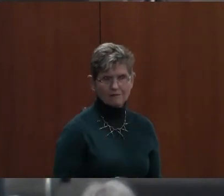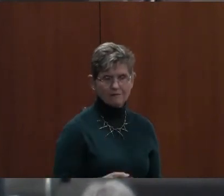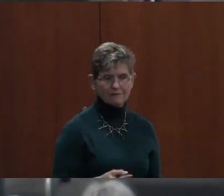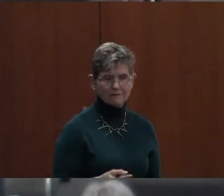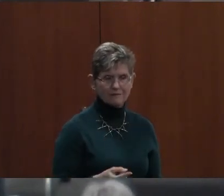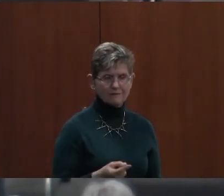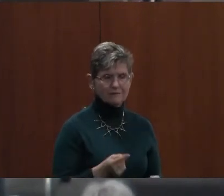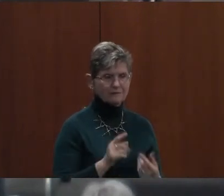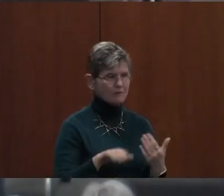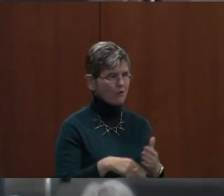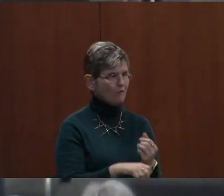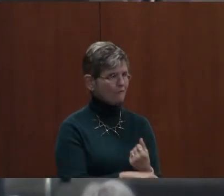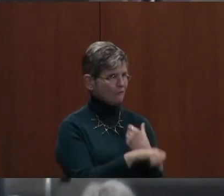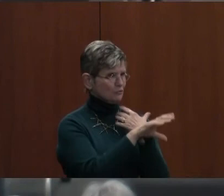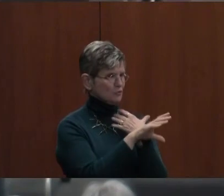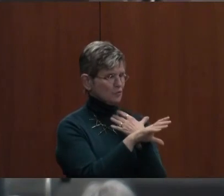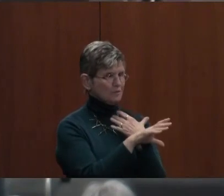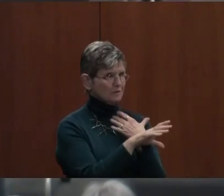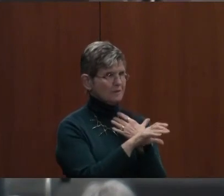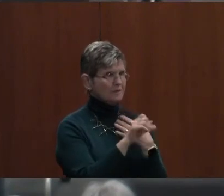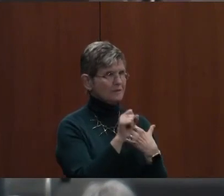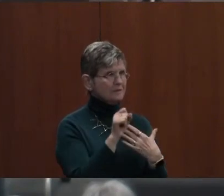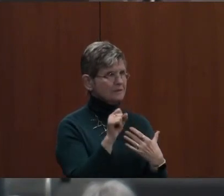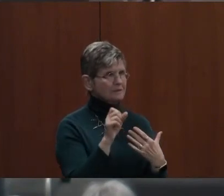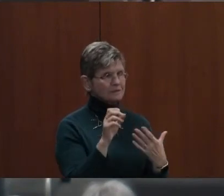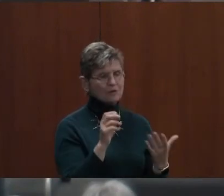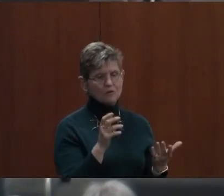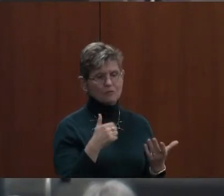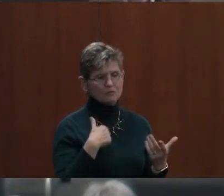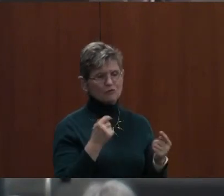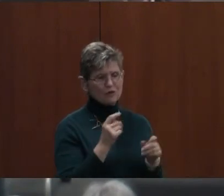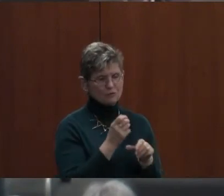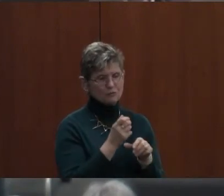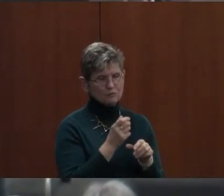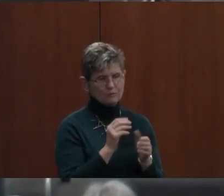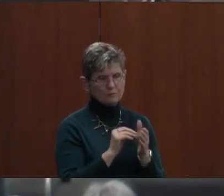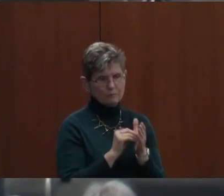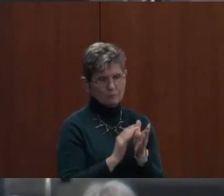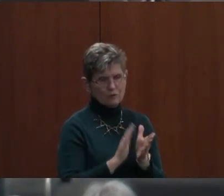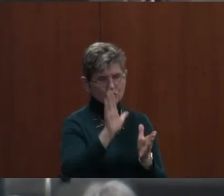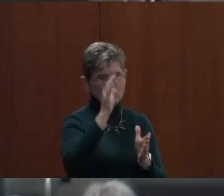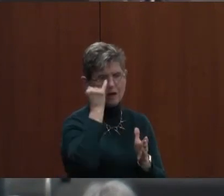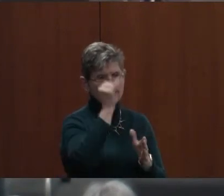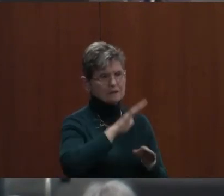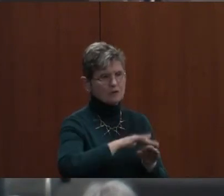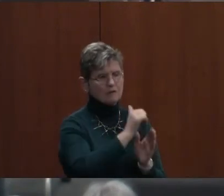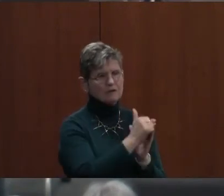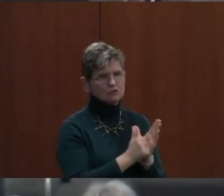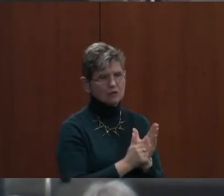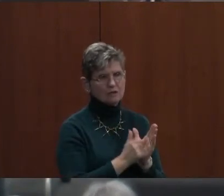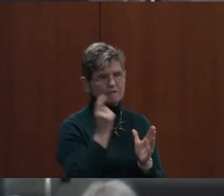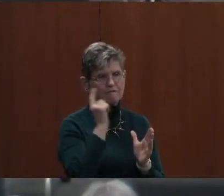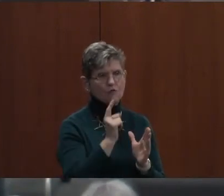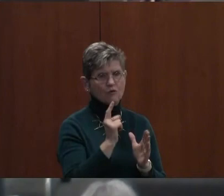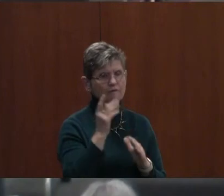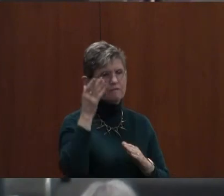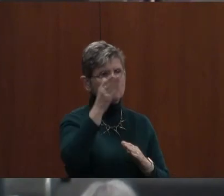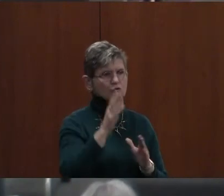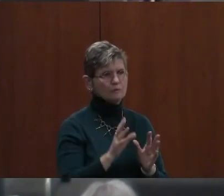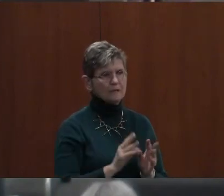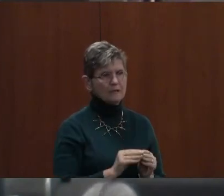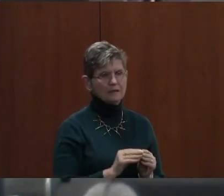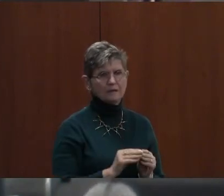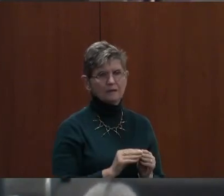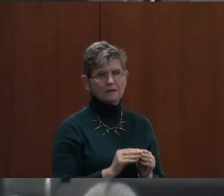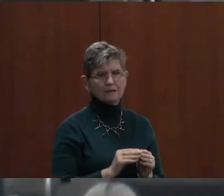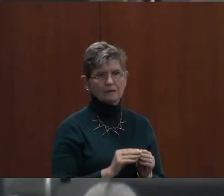we'll take your ideas and see about getting them on the agenda for an upcoming meeting. We'll move